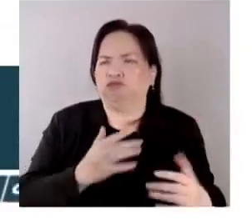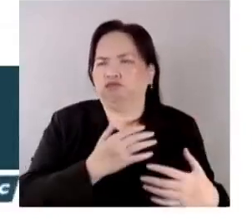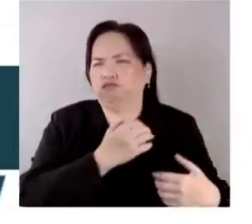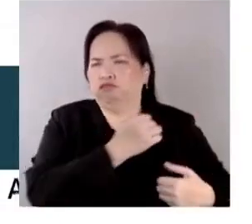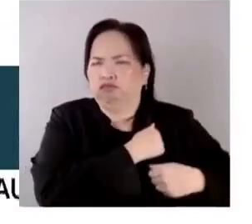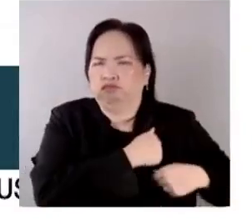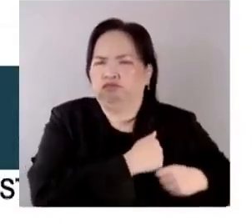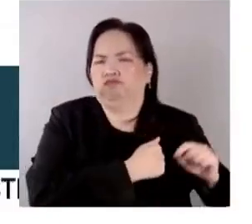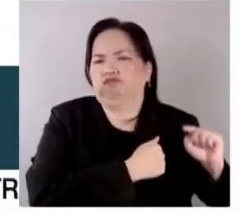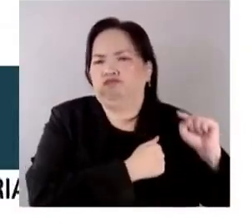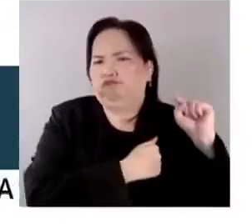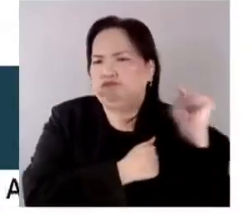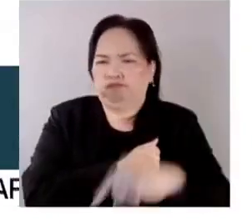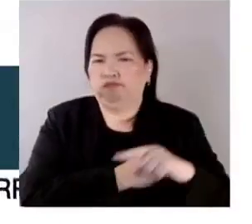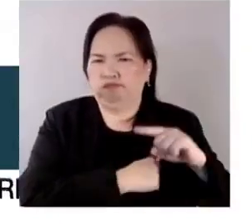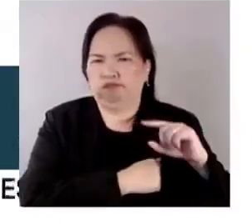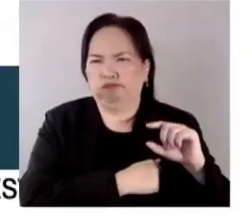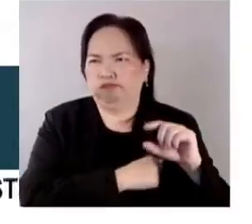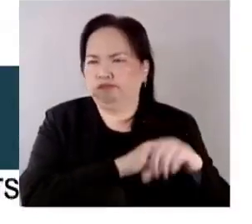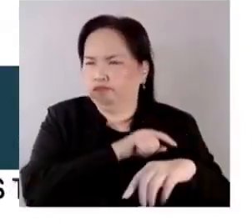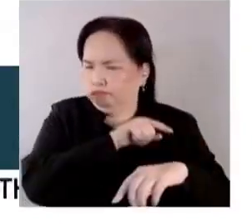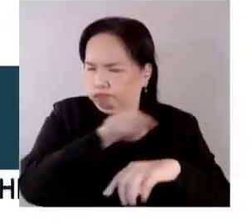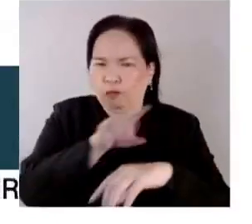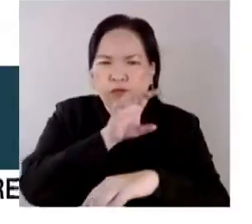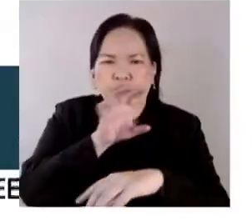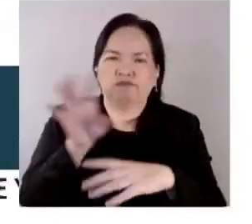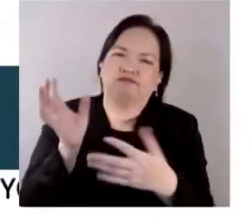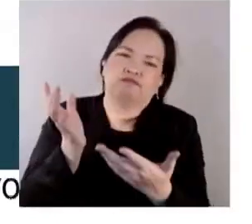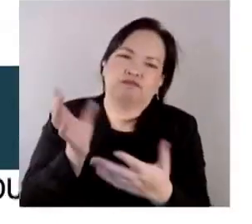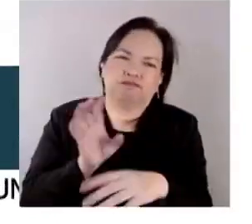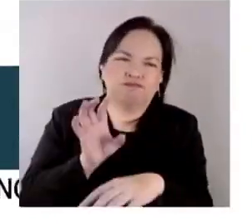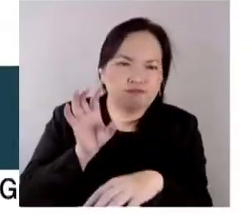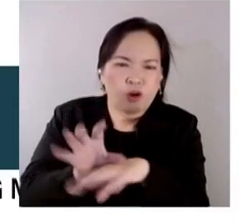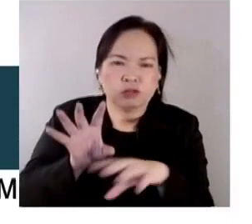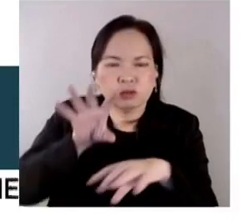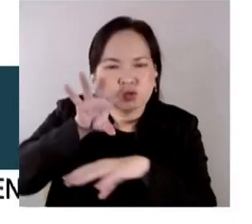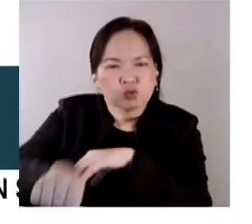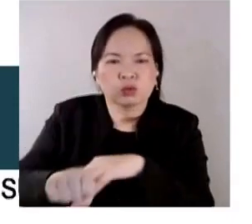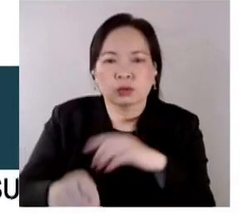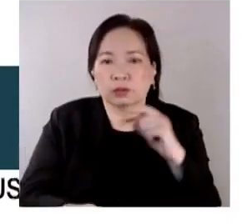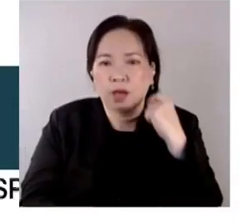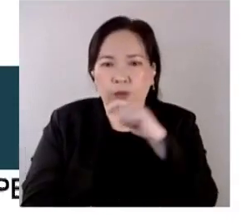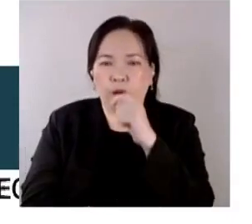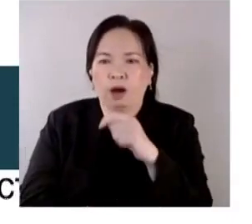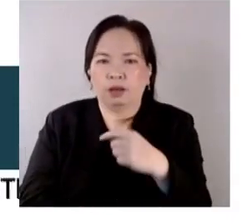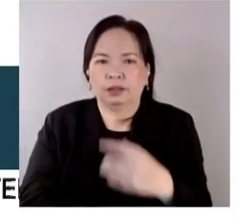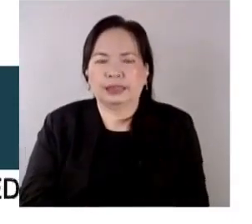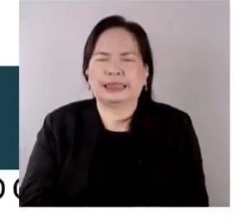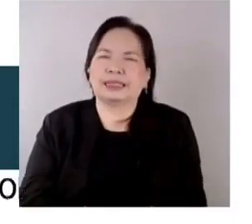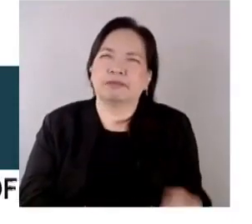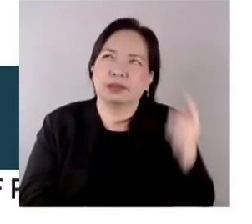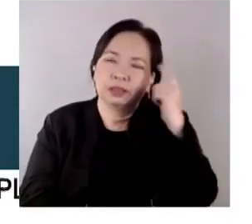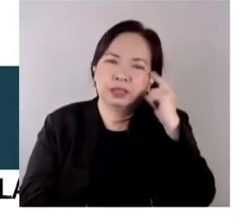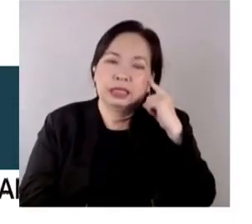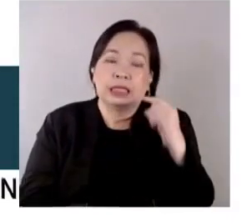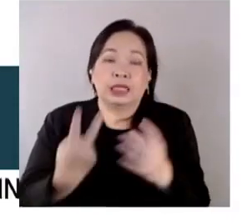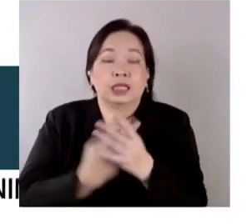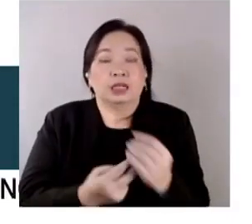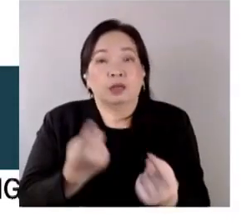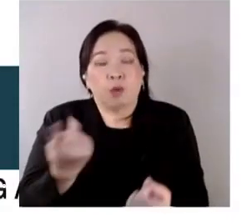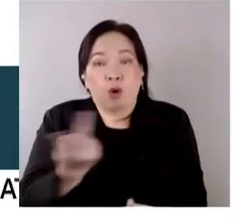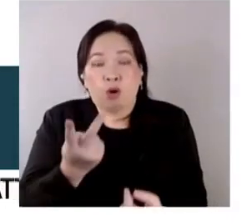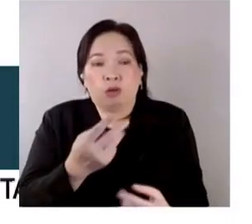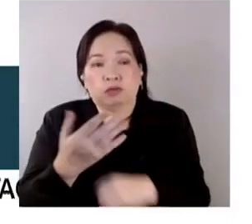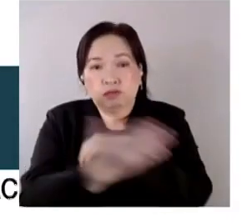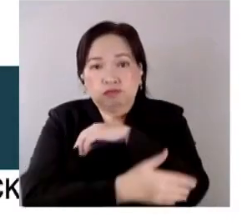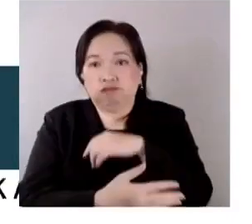the capability to do so. Yeah, so tell me this, Professor DeCastro, if both sides are immovable when it comes to their